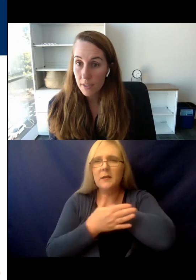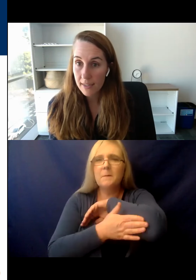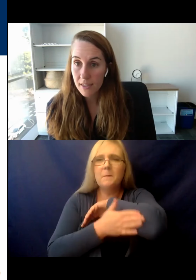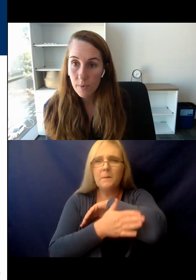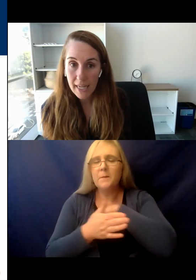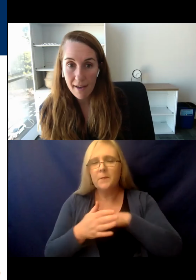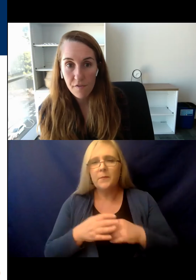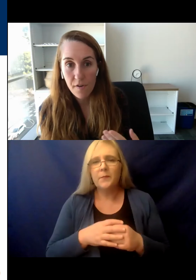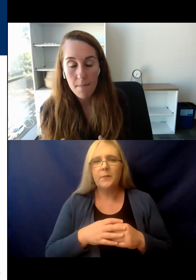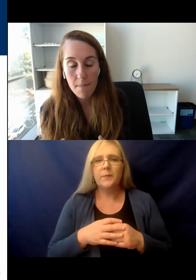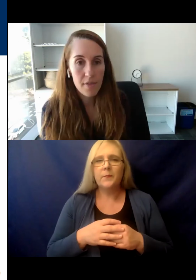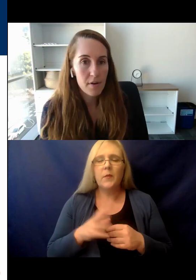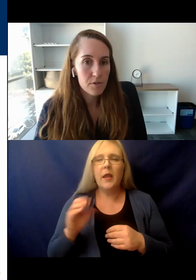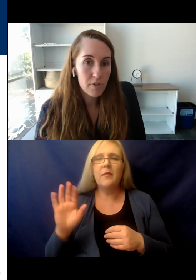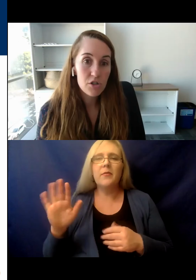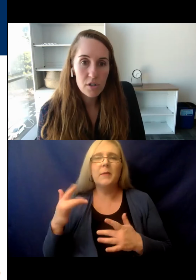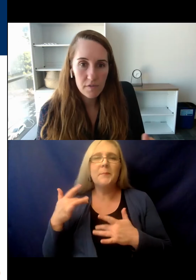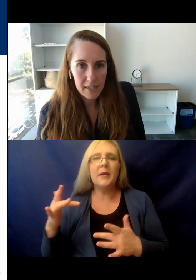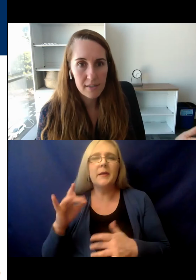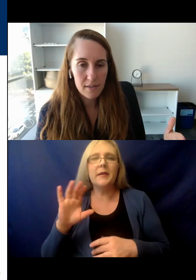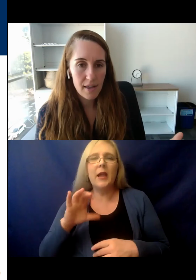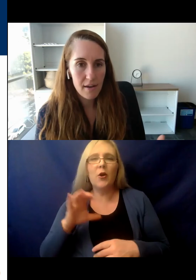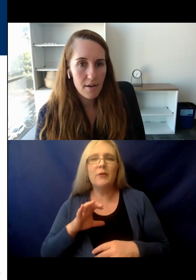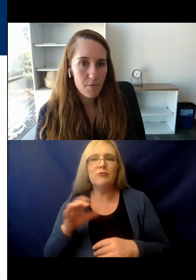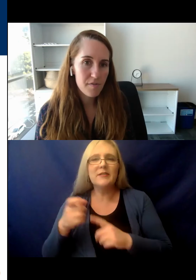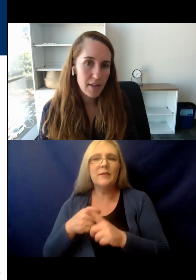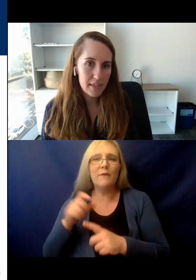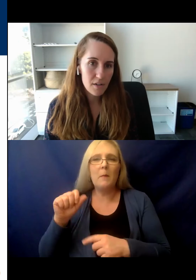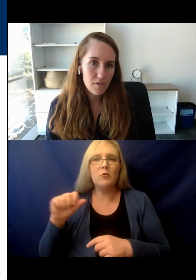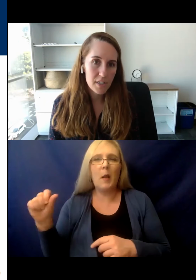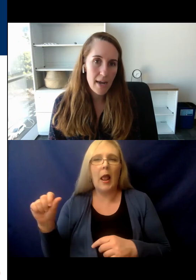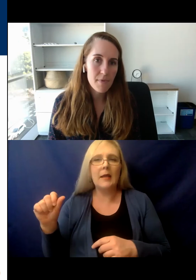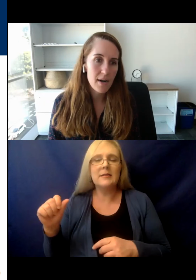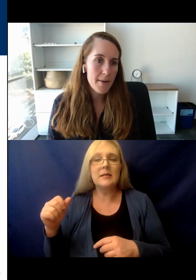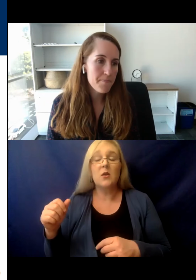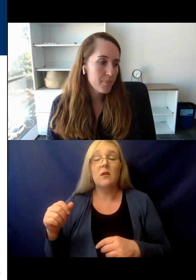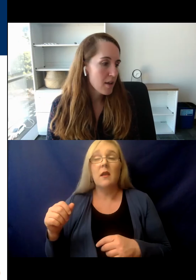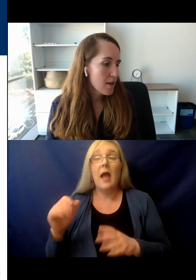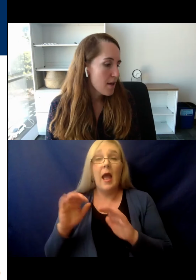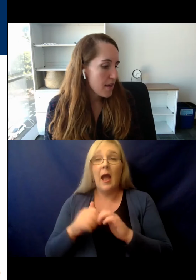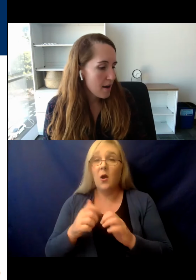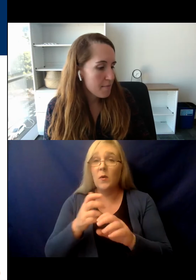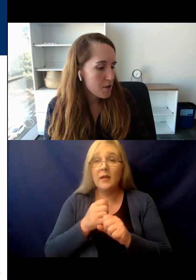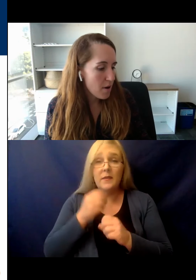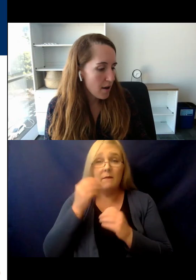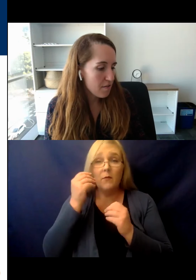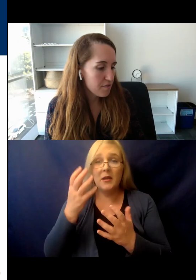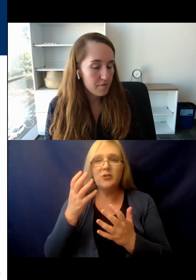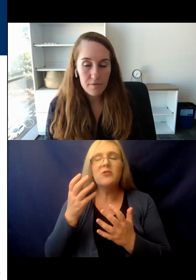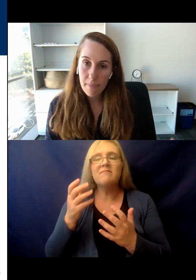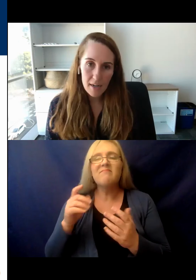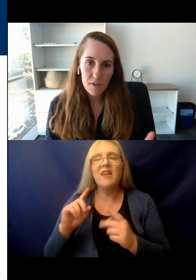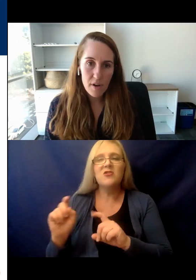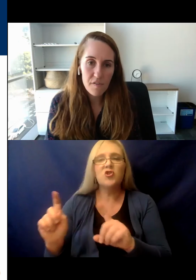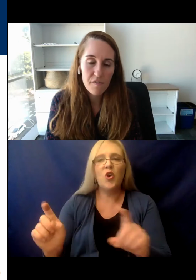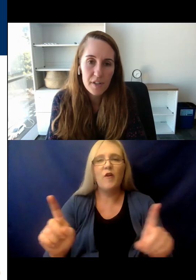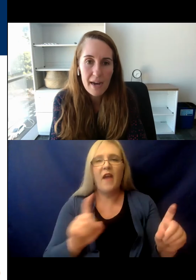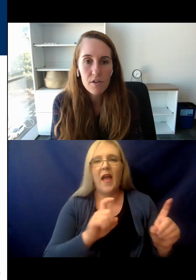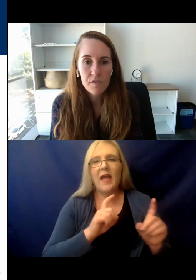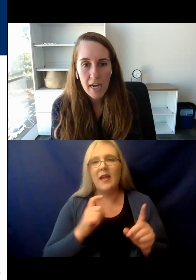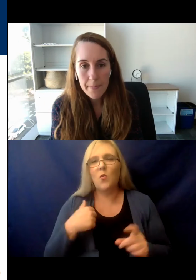the AAAs that we get from those rich surveys that we've collected over time that you all have, many of you